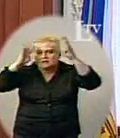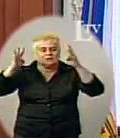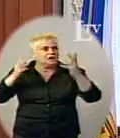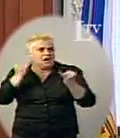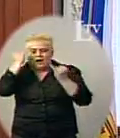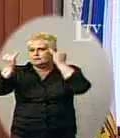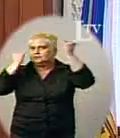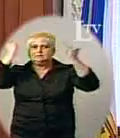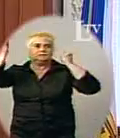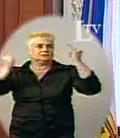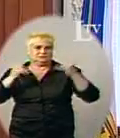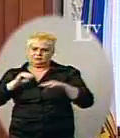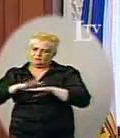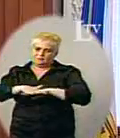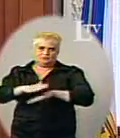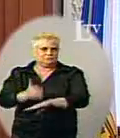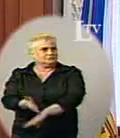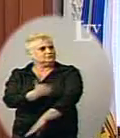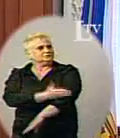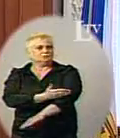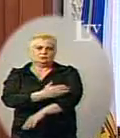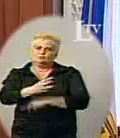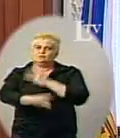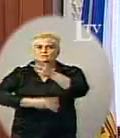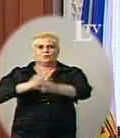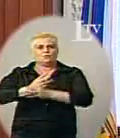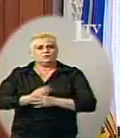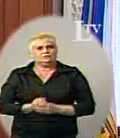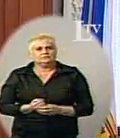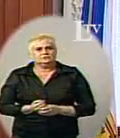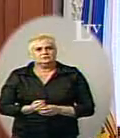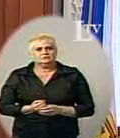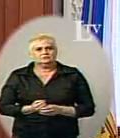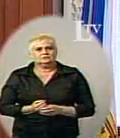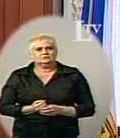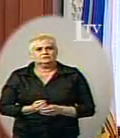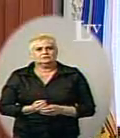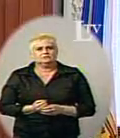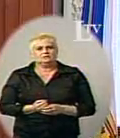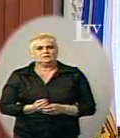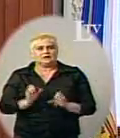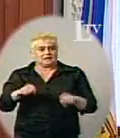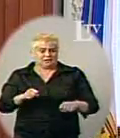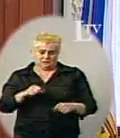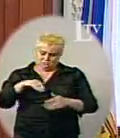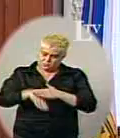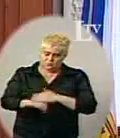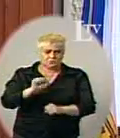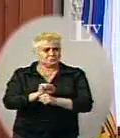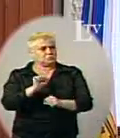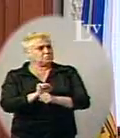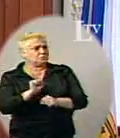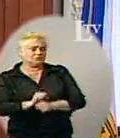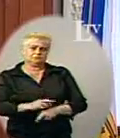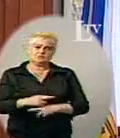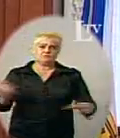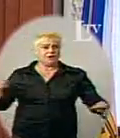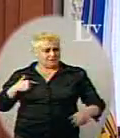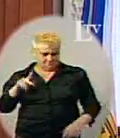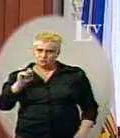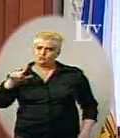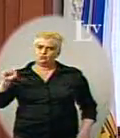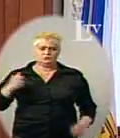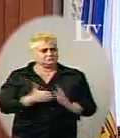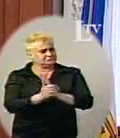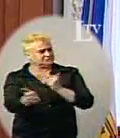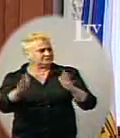create, and improve their world. They can enter the job market confident that they have the tools they need